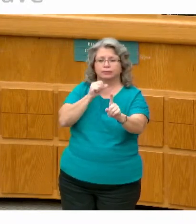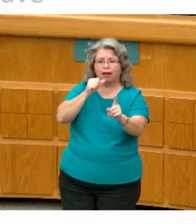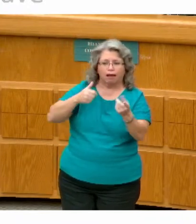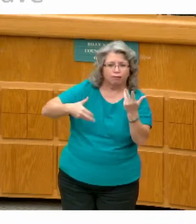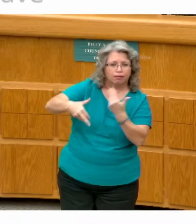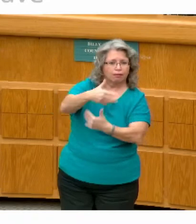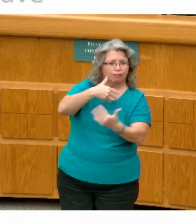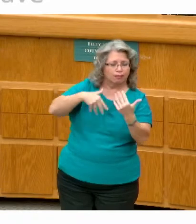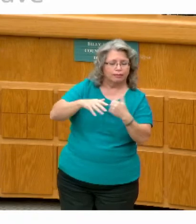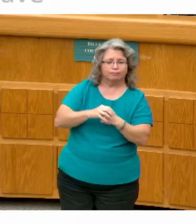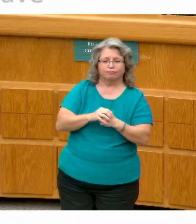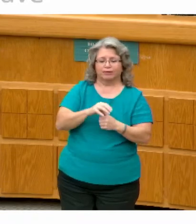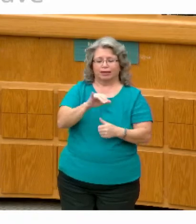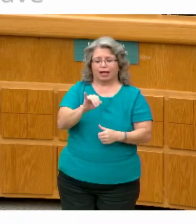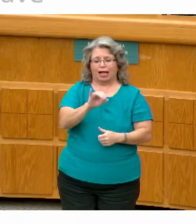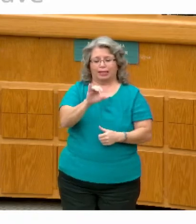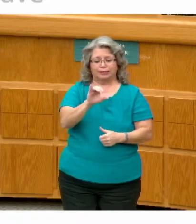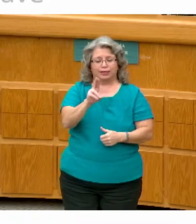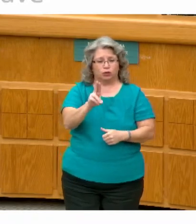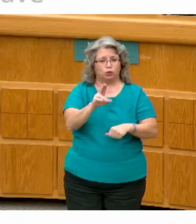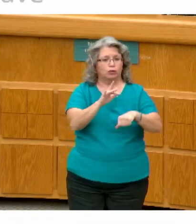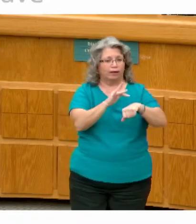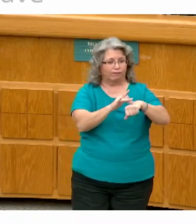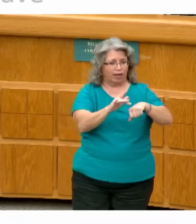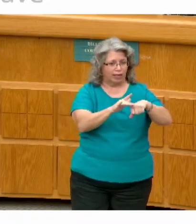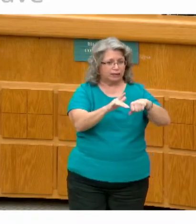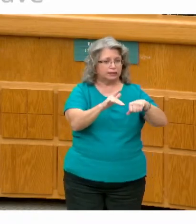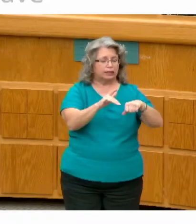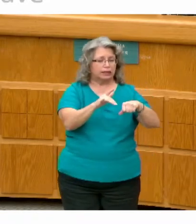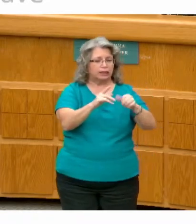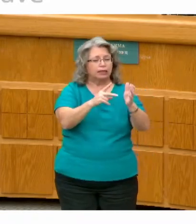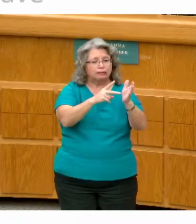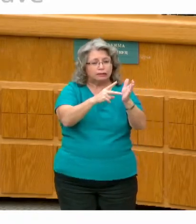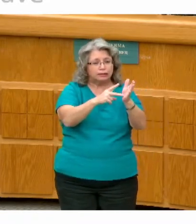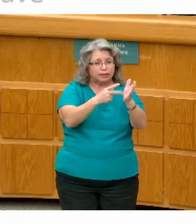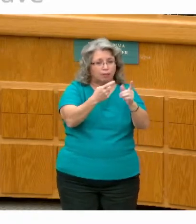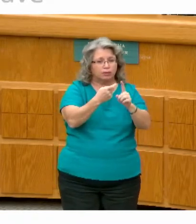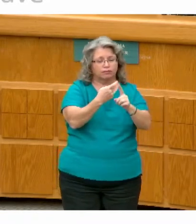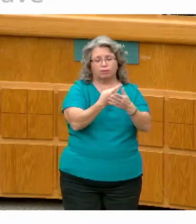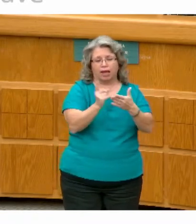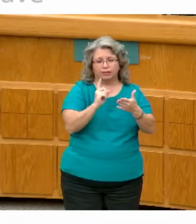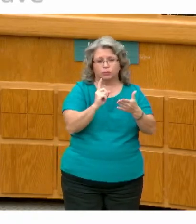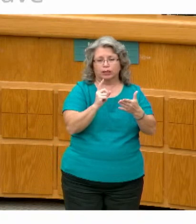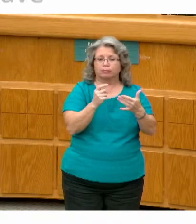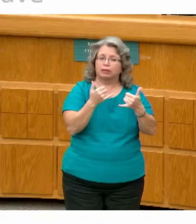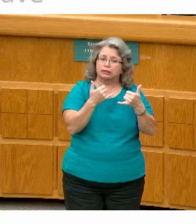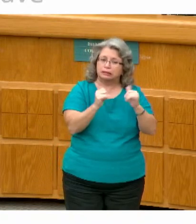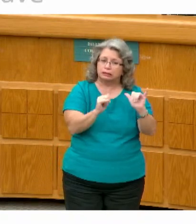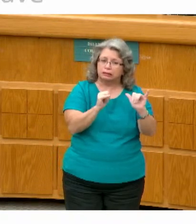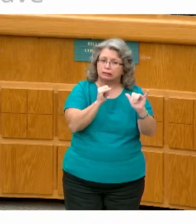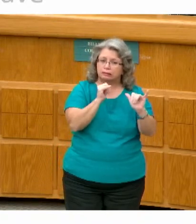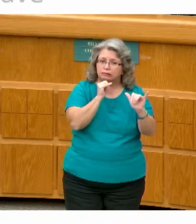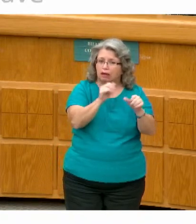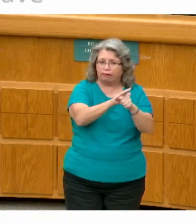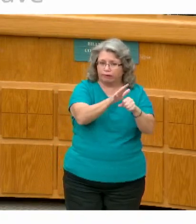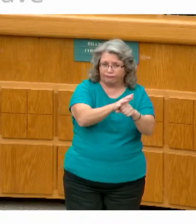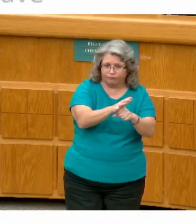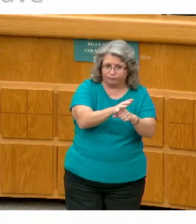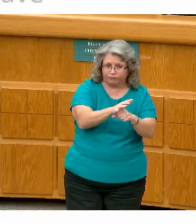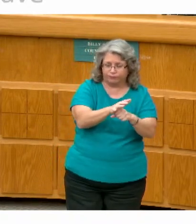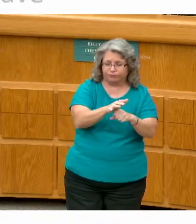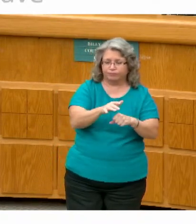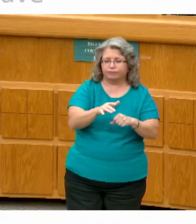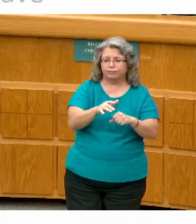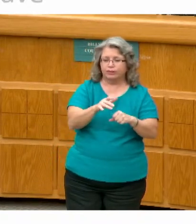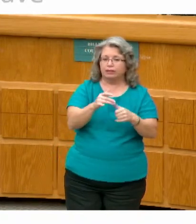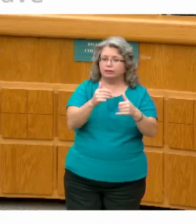still low, even though it's double of what it was last week and it's moving in the right direction. We want to remember that the system is still, close to its